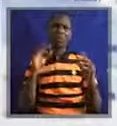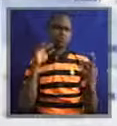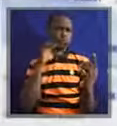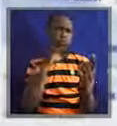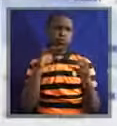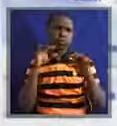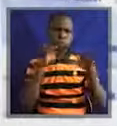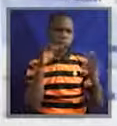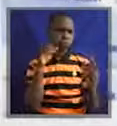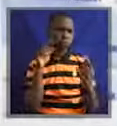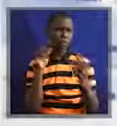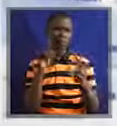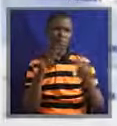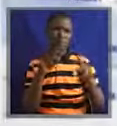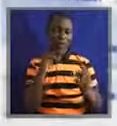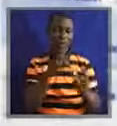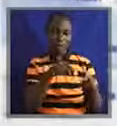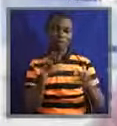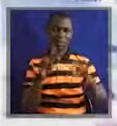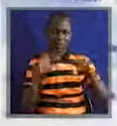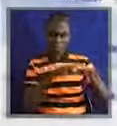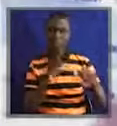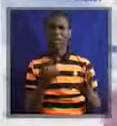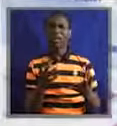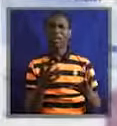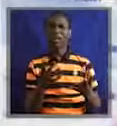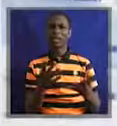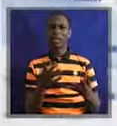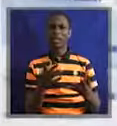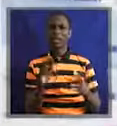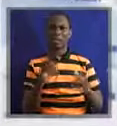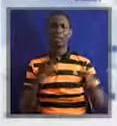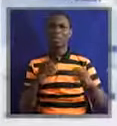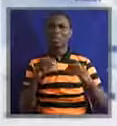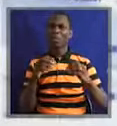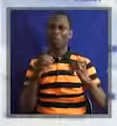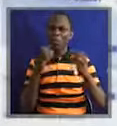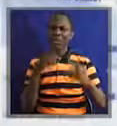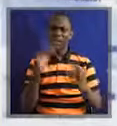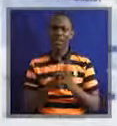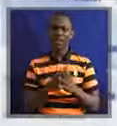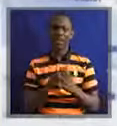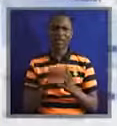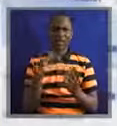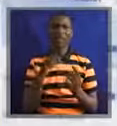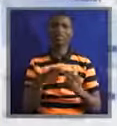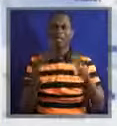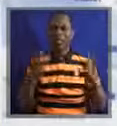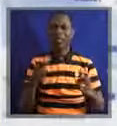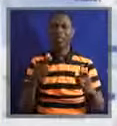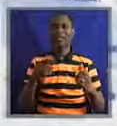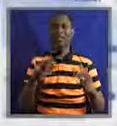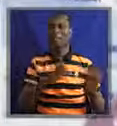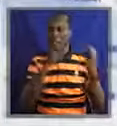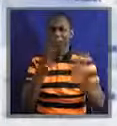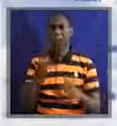oho eno no saying this man is the great power of God. And truly question is,